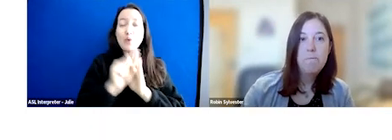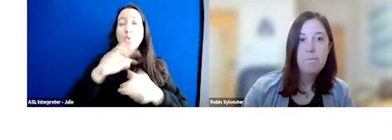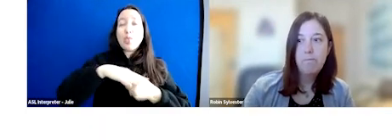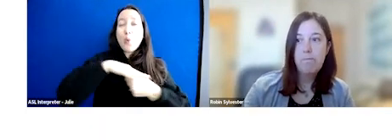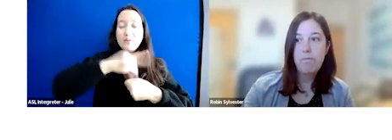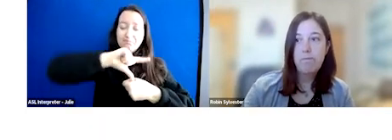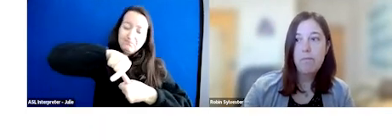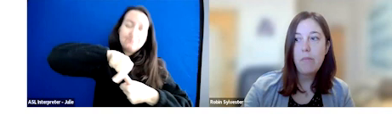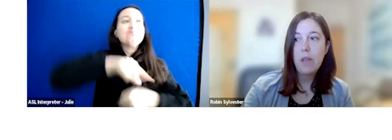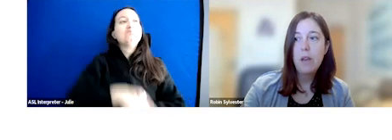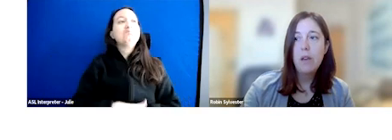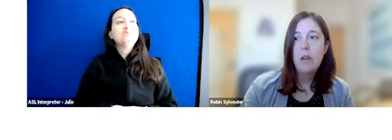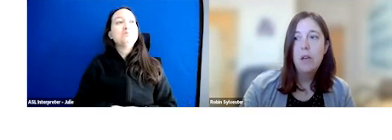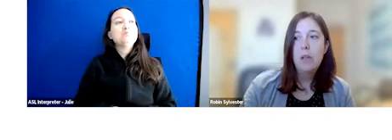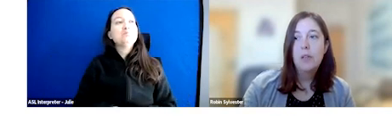slide.